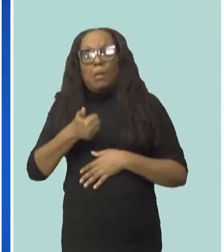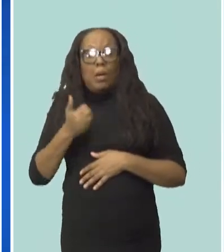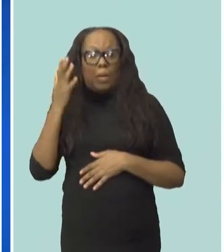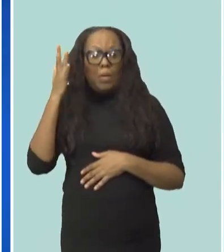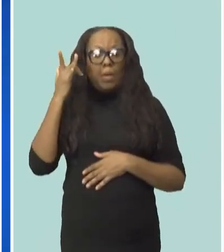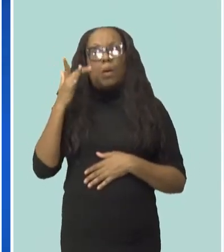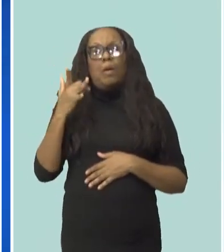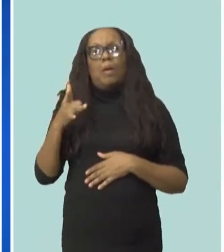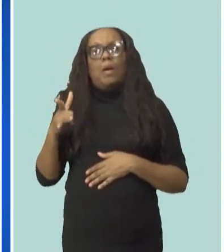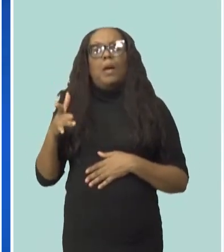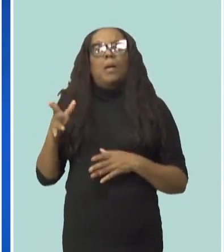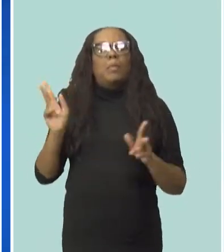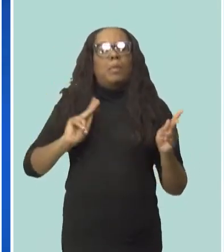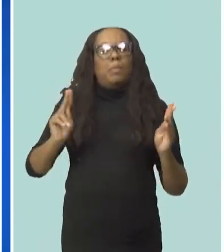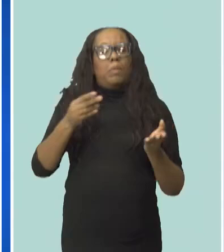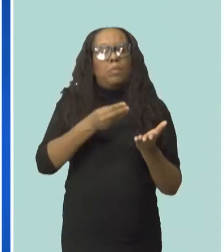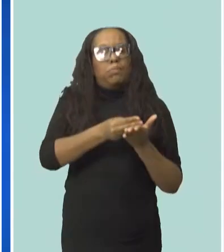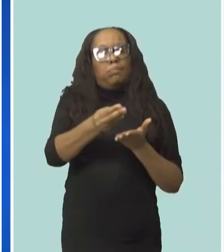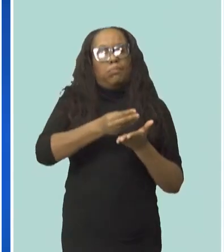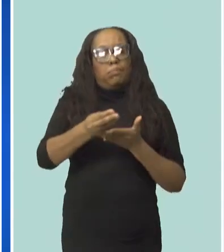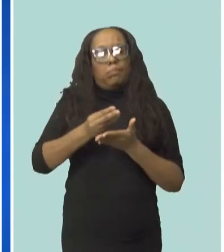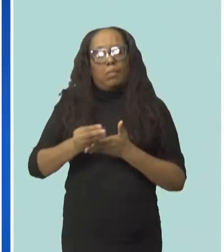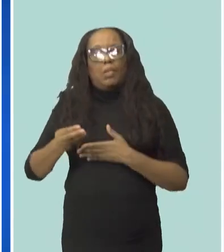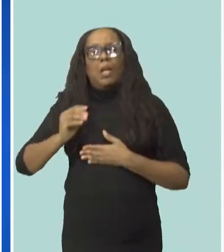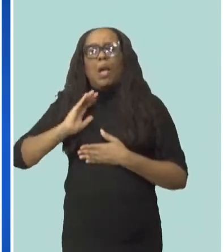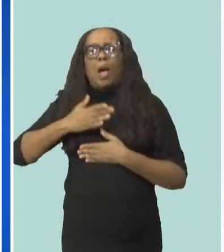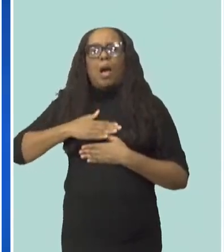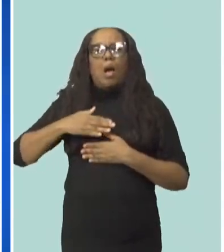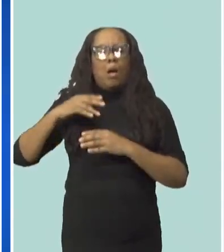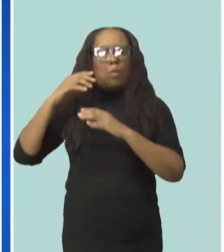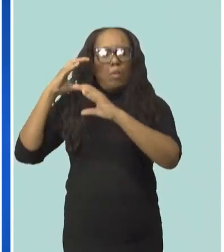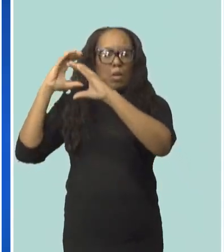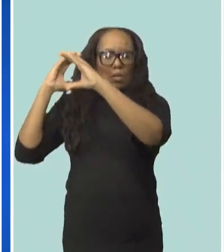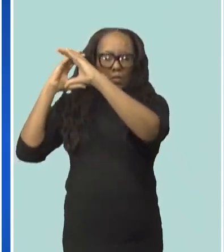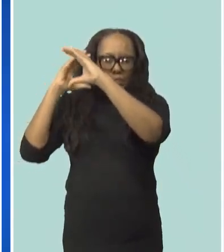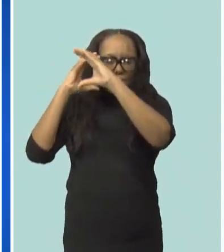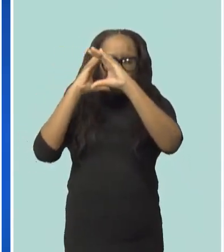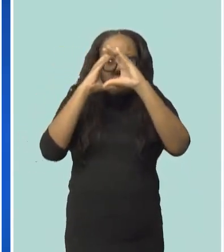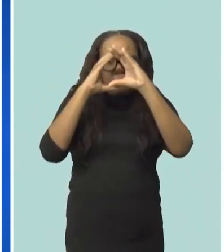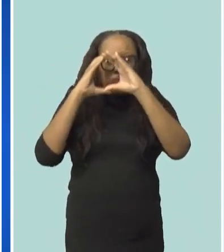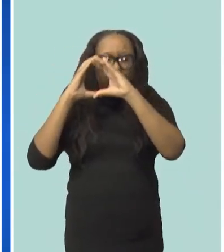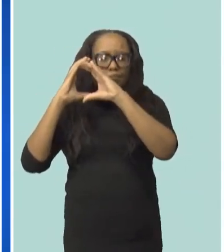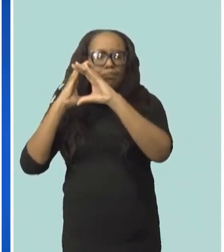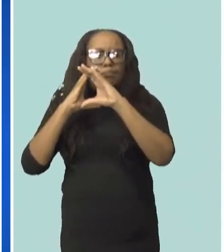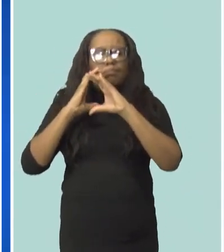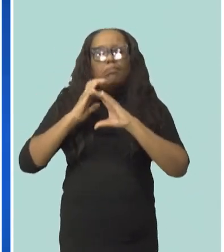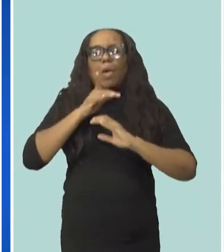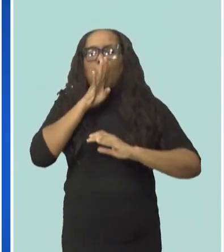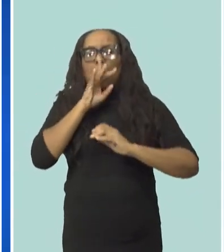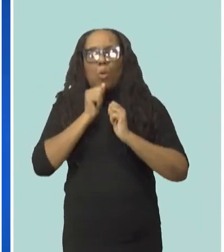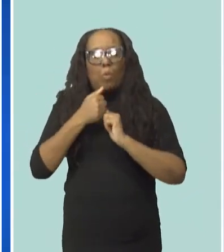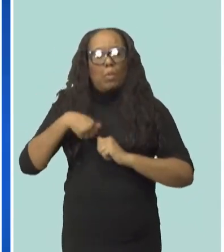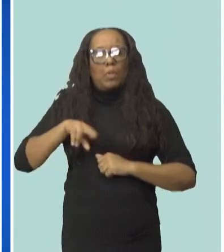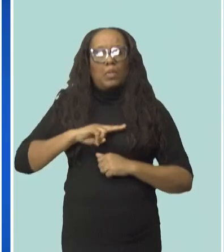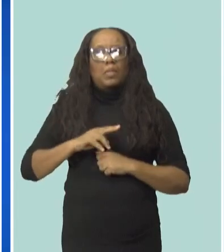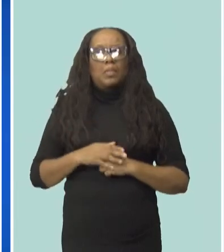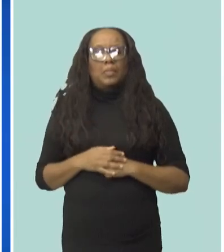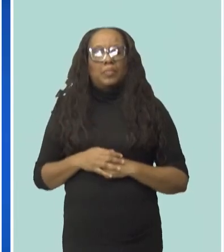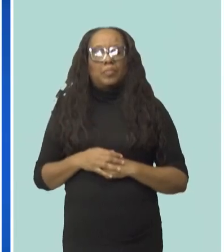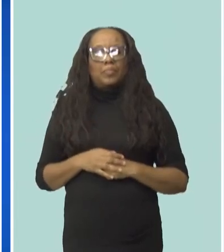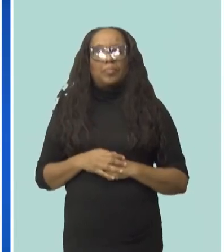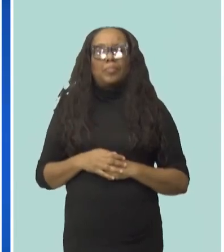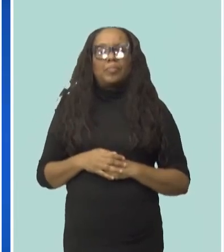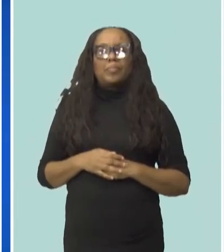route to generate sales. Our cameraman Christopher Wood spoke with a number of the vendors, and this is what they had to say. Last year